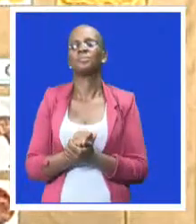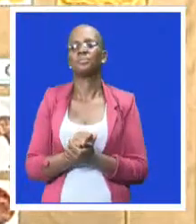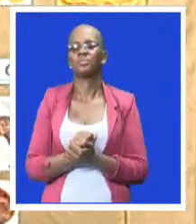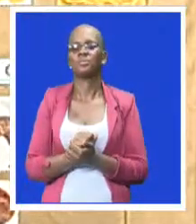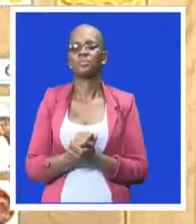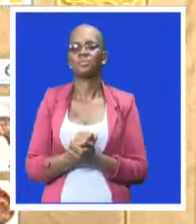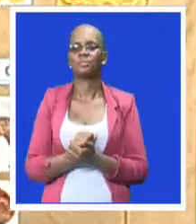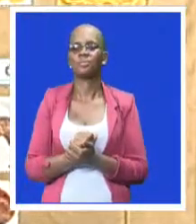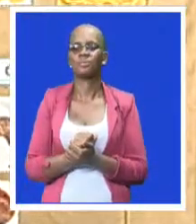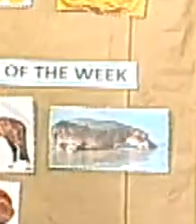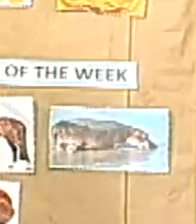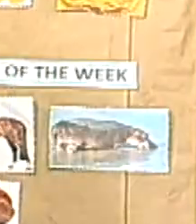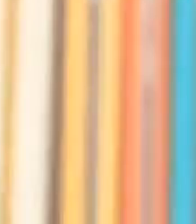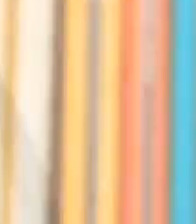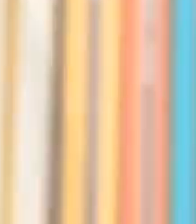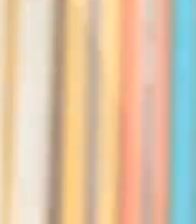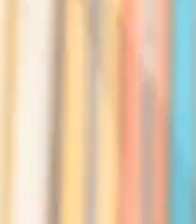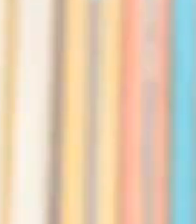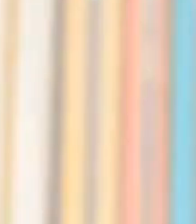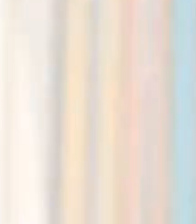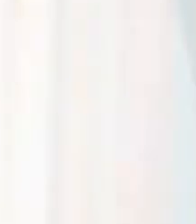this infomercial.